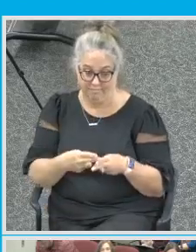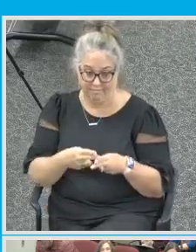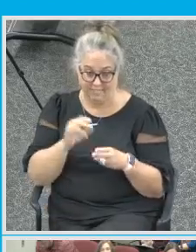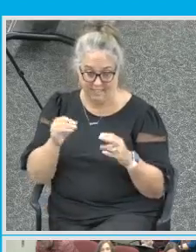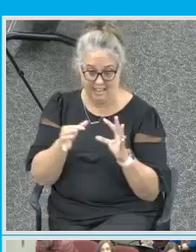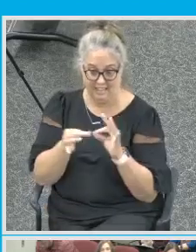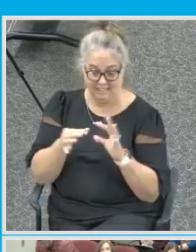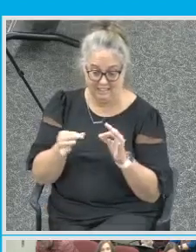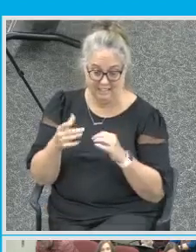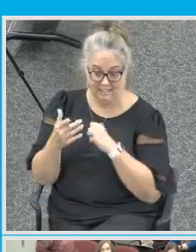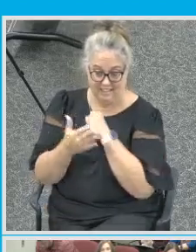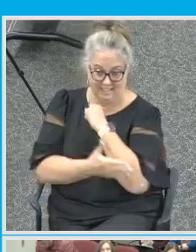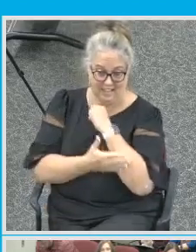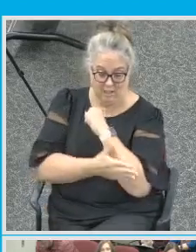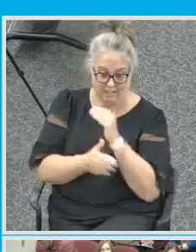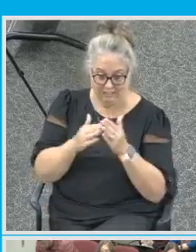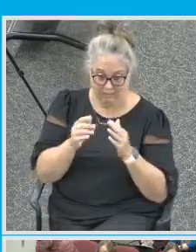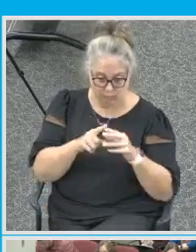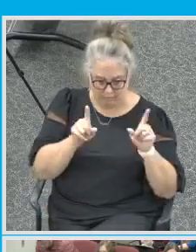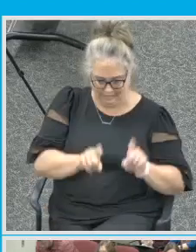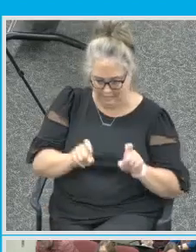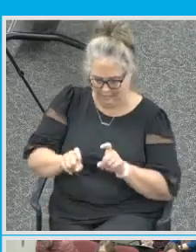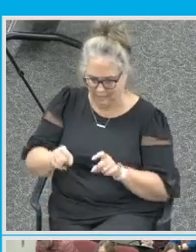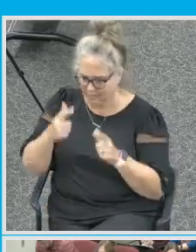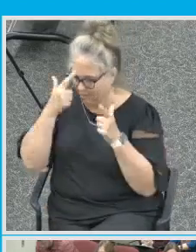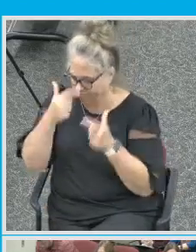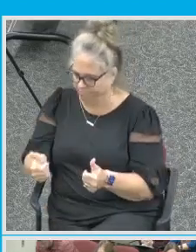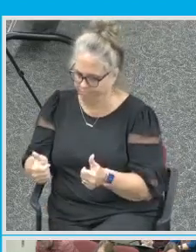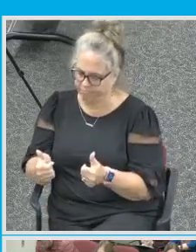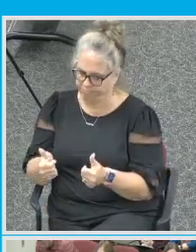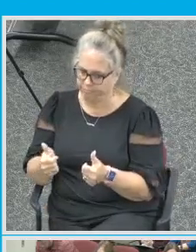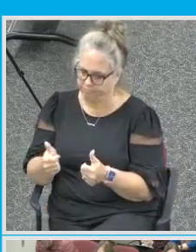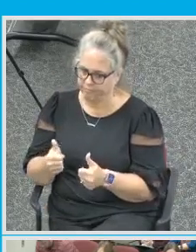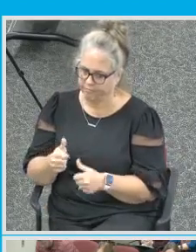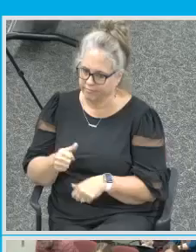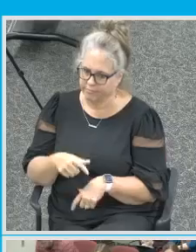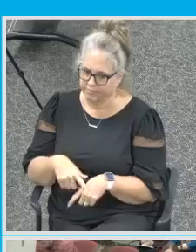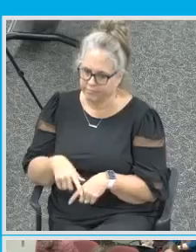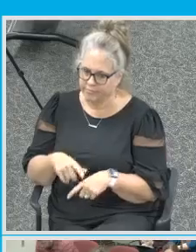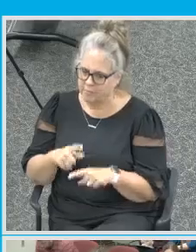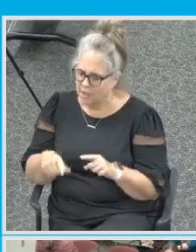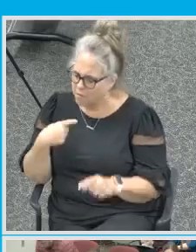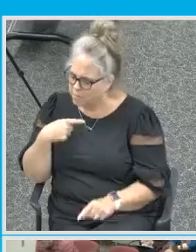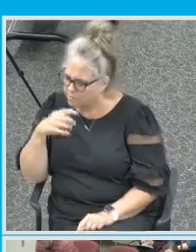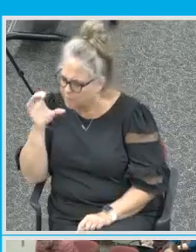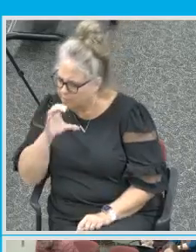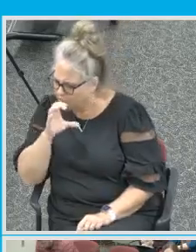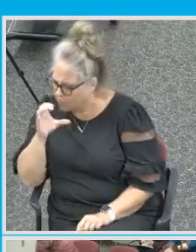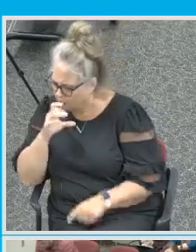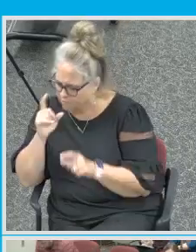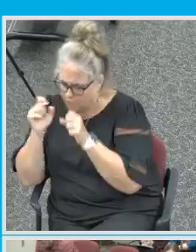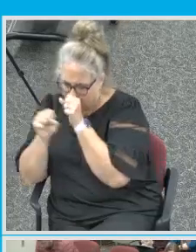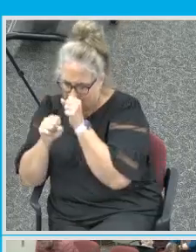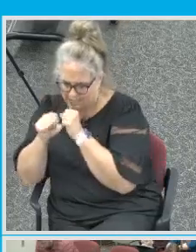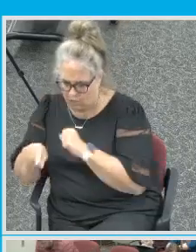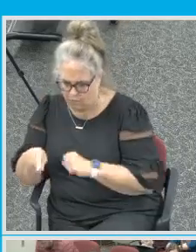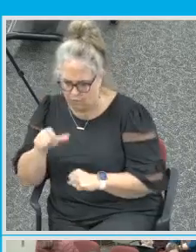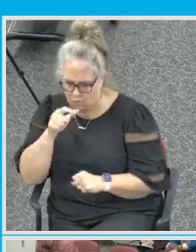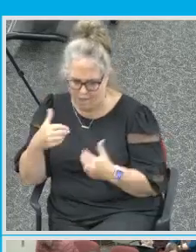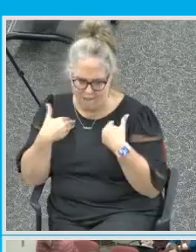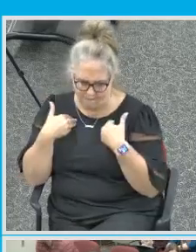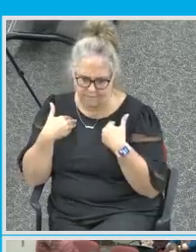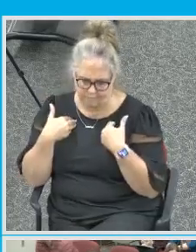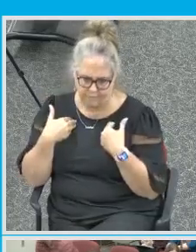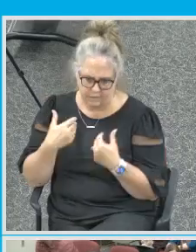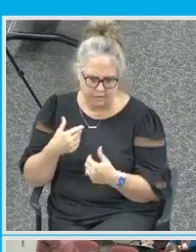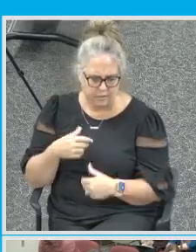test is up to them and typically tied with what we plan to look for the mosquitoes that carry West Nile virus, which are called Culex with a